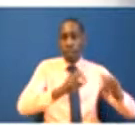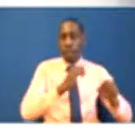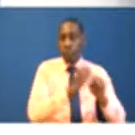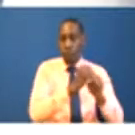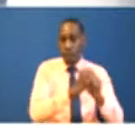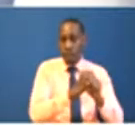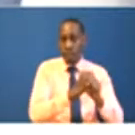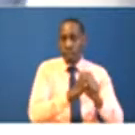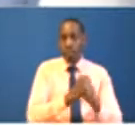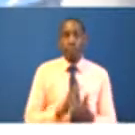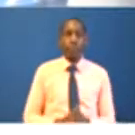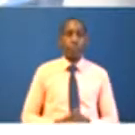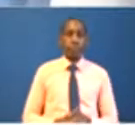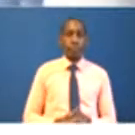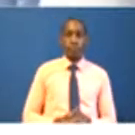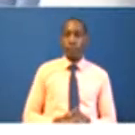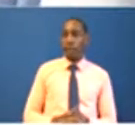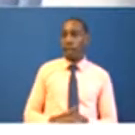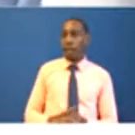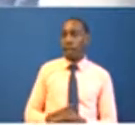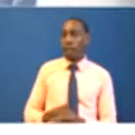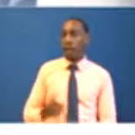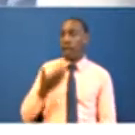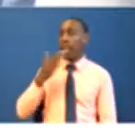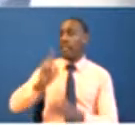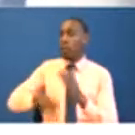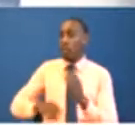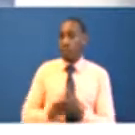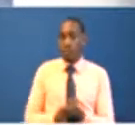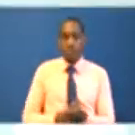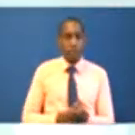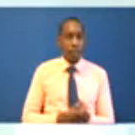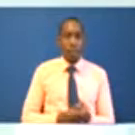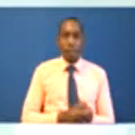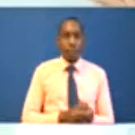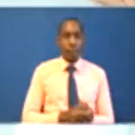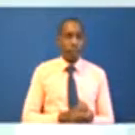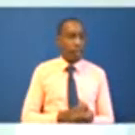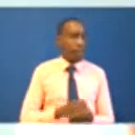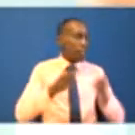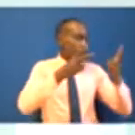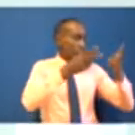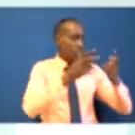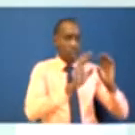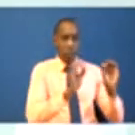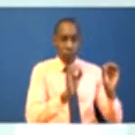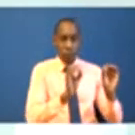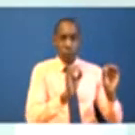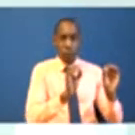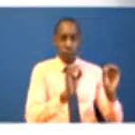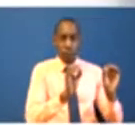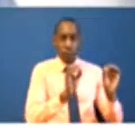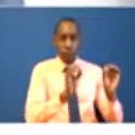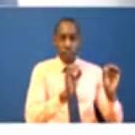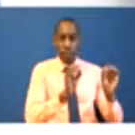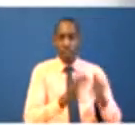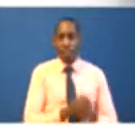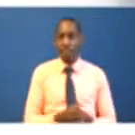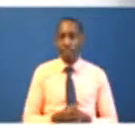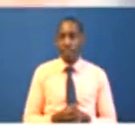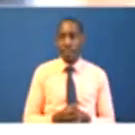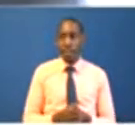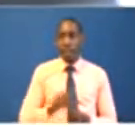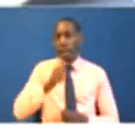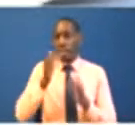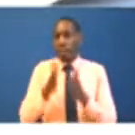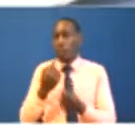reality so what did he respond of course he never listened to me you know and he's not here i heard